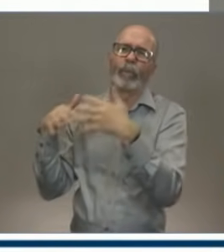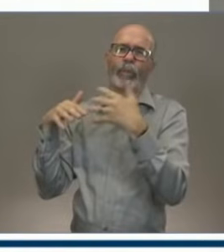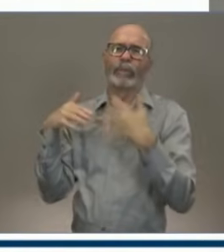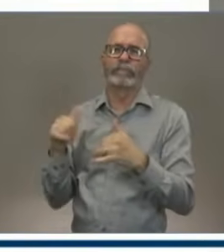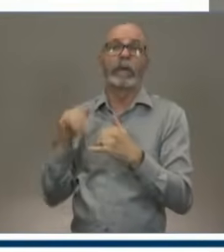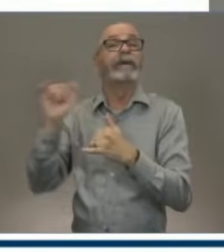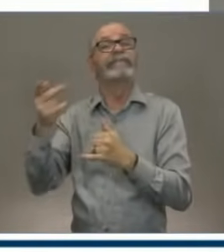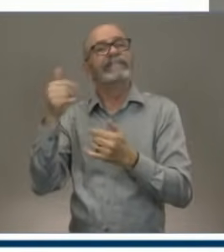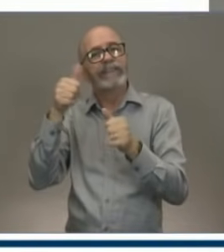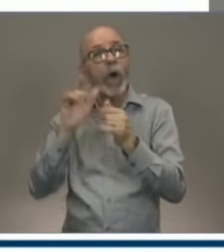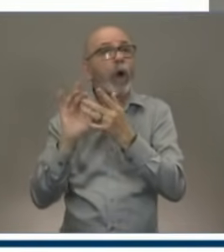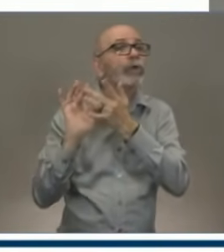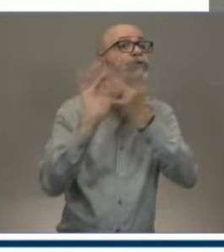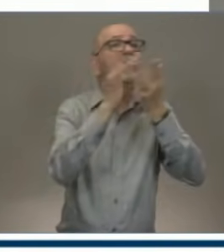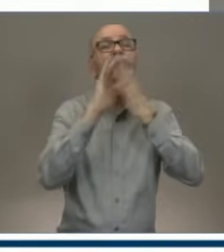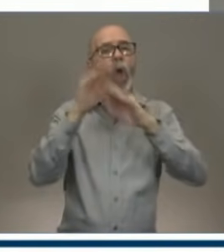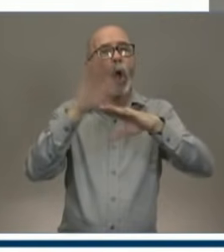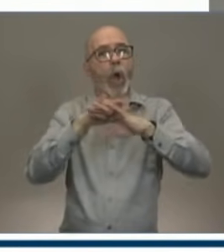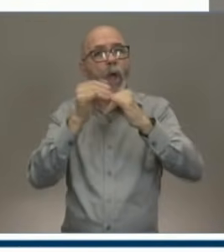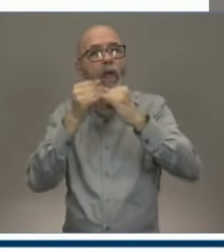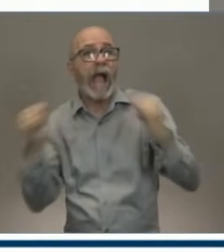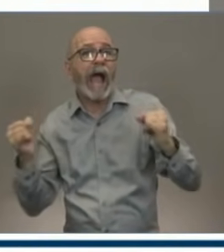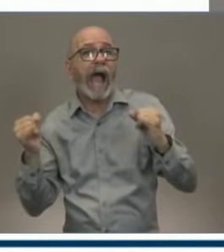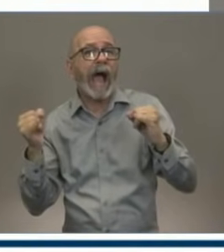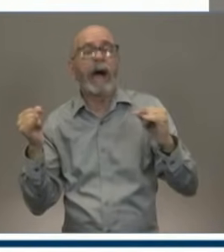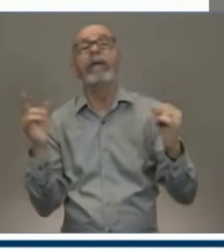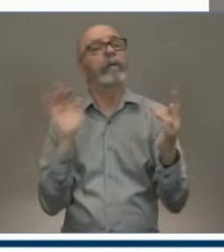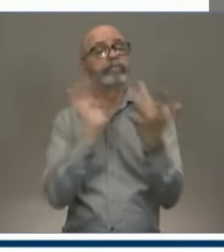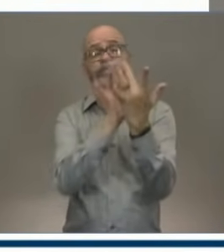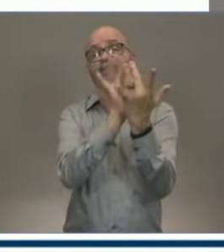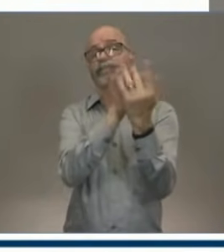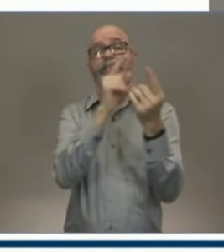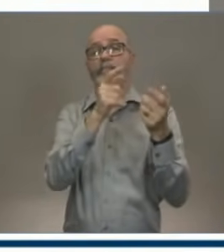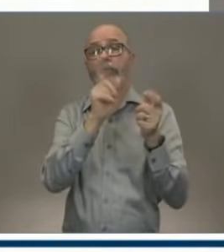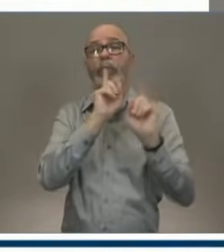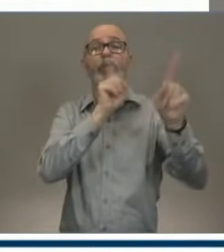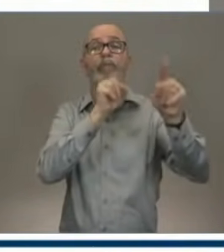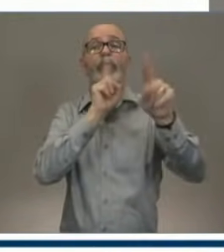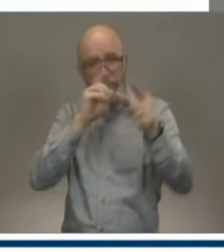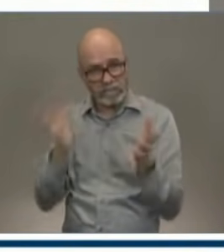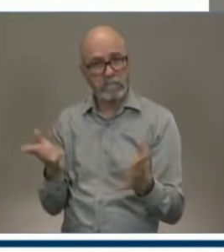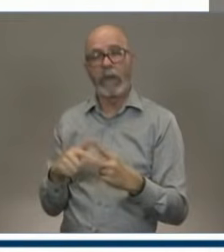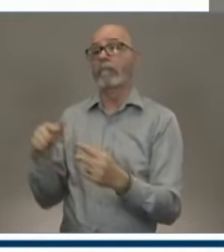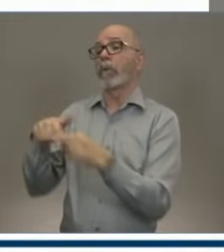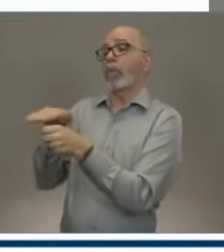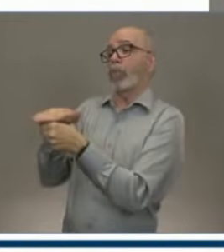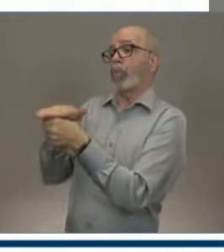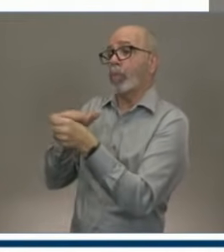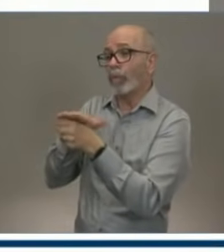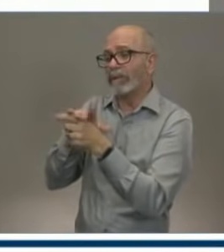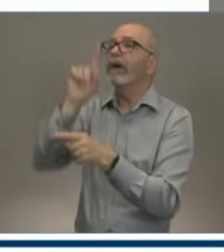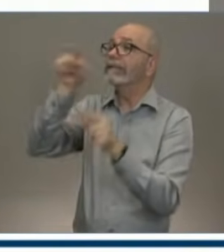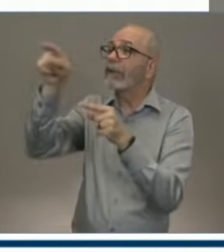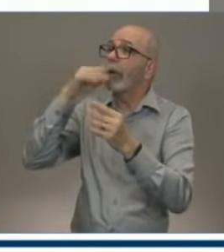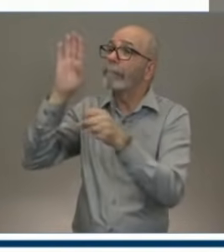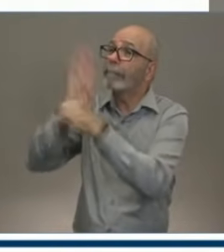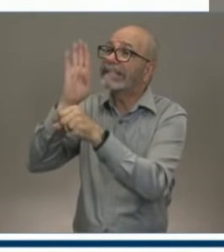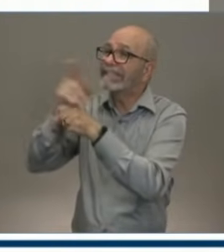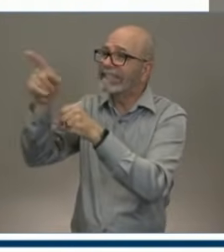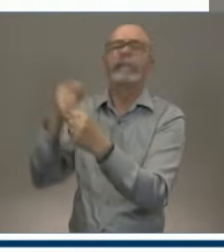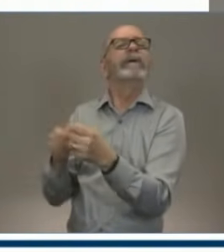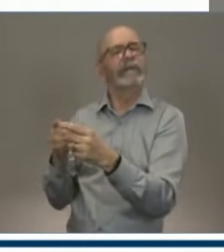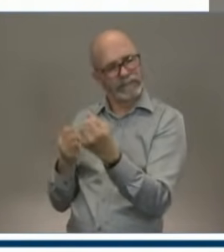local businesses need our help. So if at all you have a local option, please consider shopping locally. So